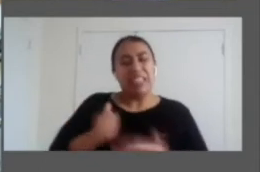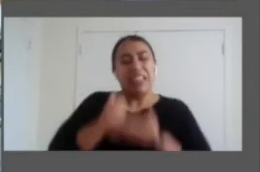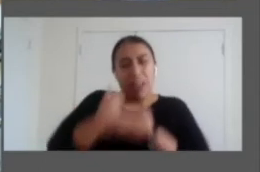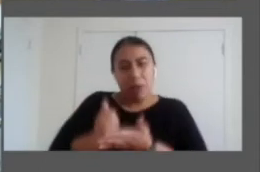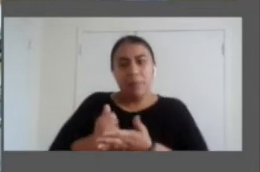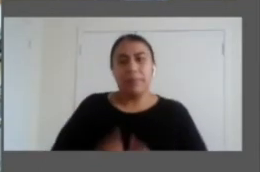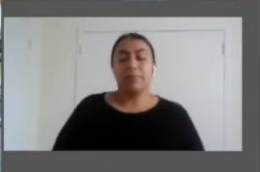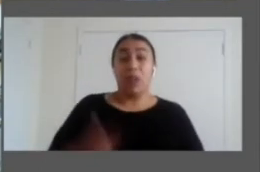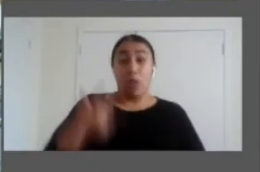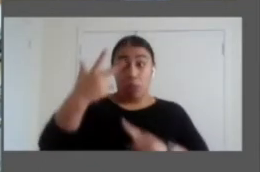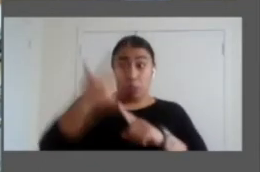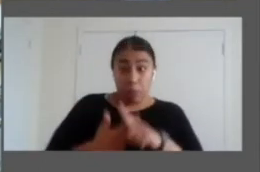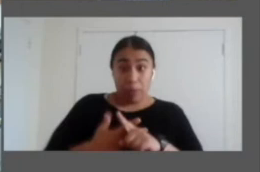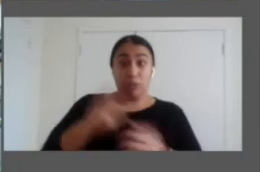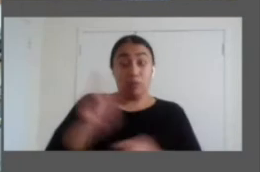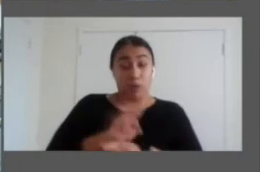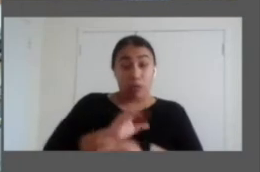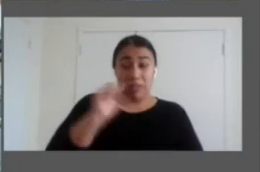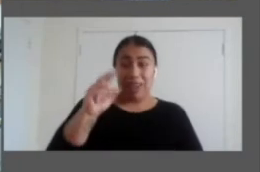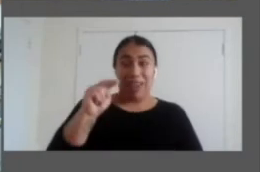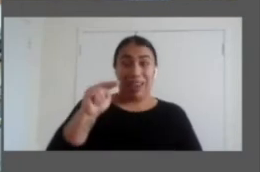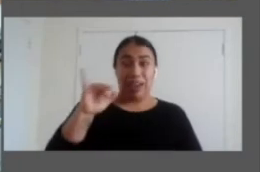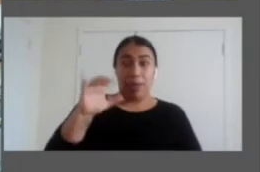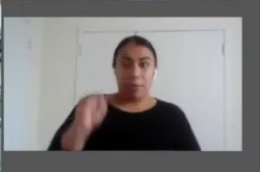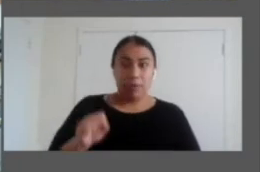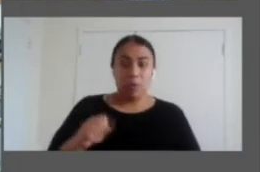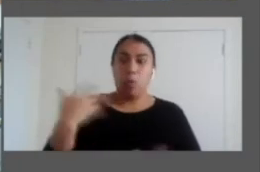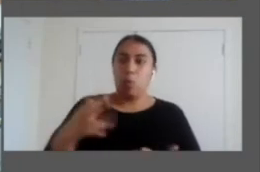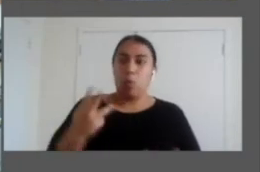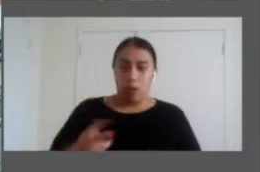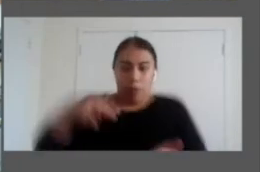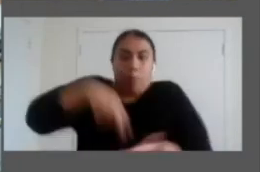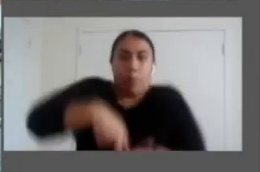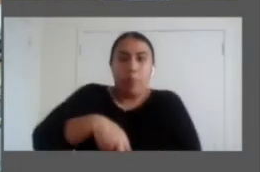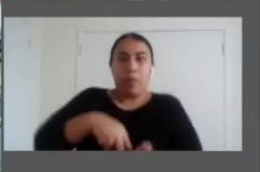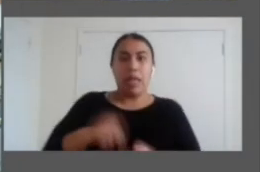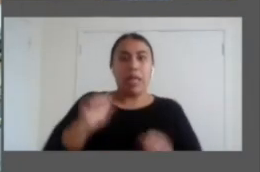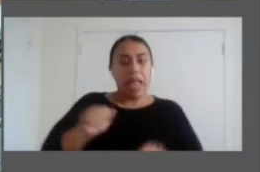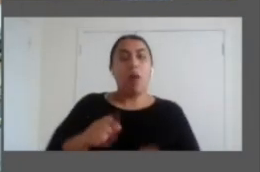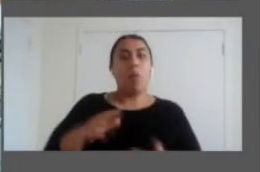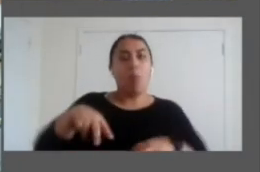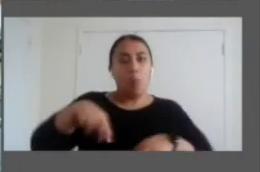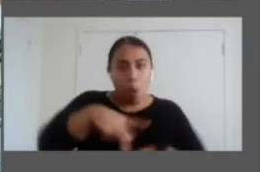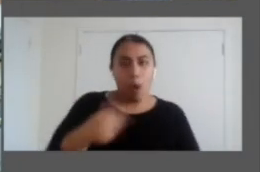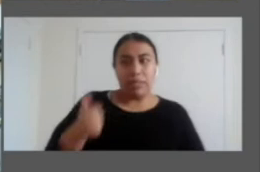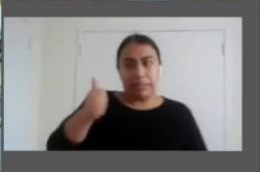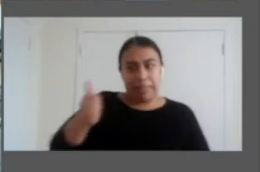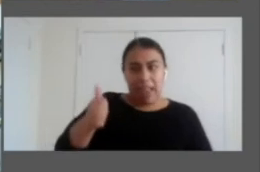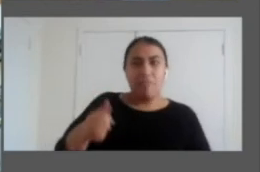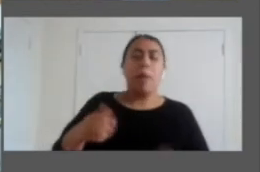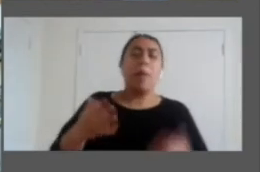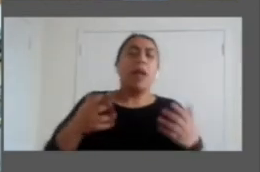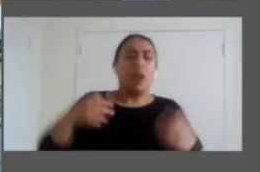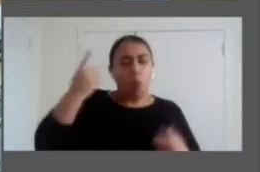favorite was a parent to a young child with autism spectrum disorder. During one of our check-ins with the mother, she